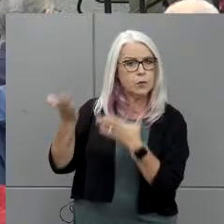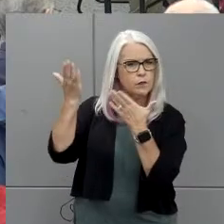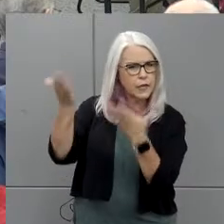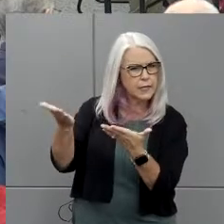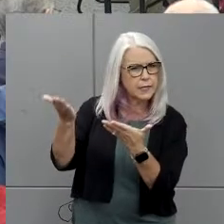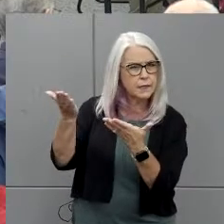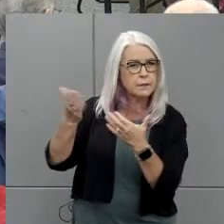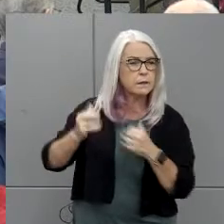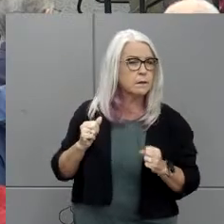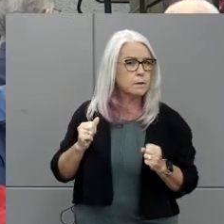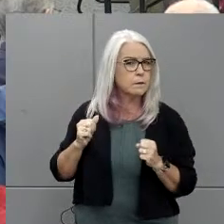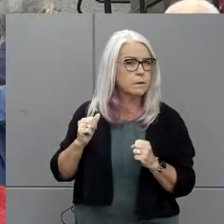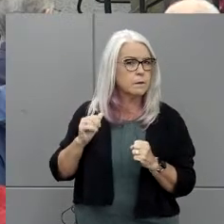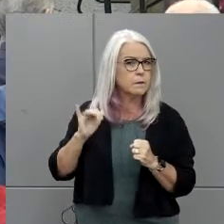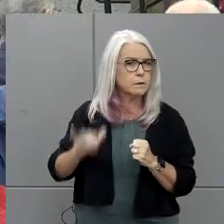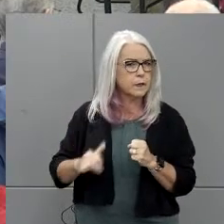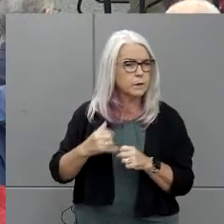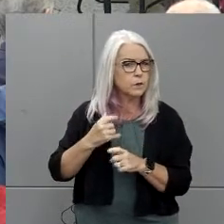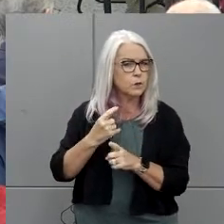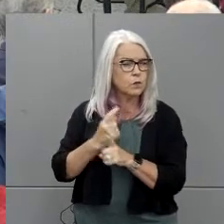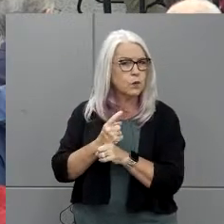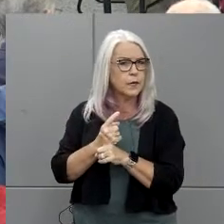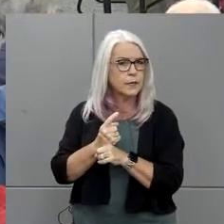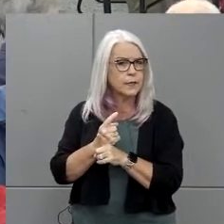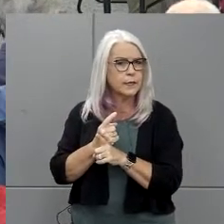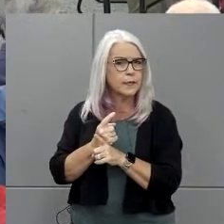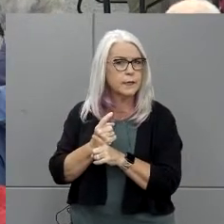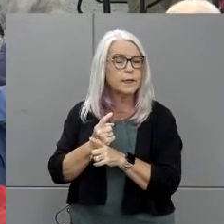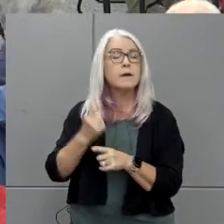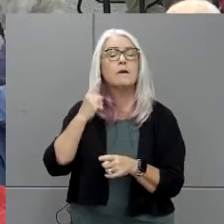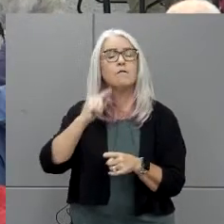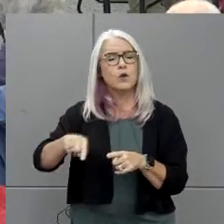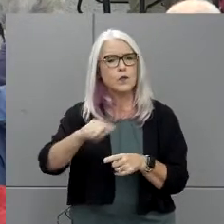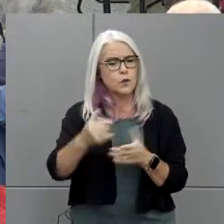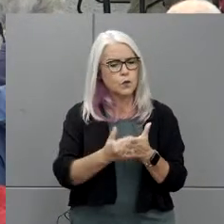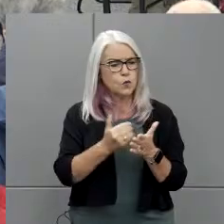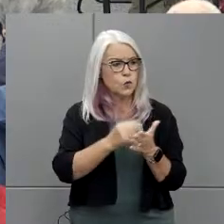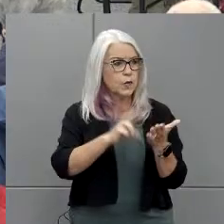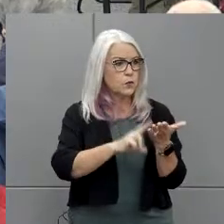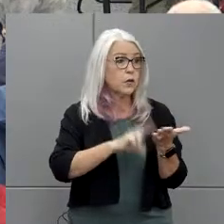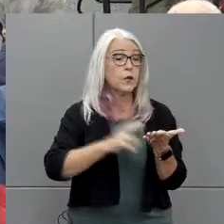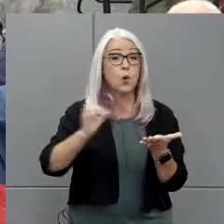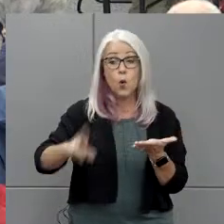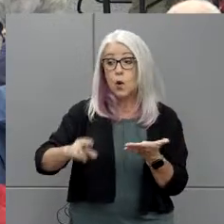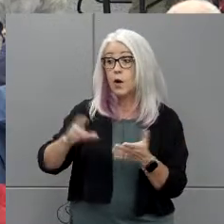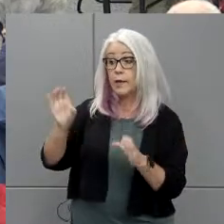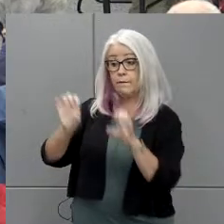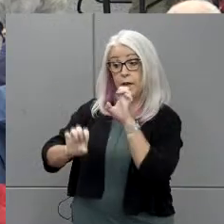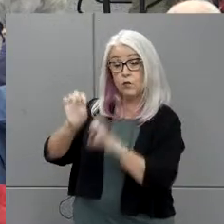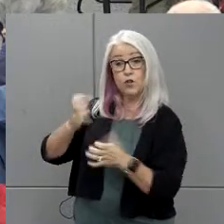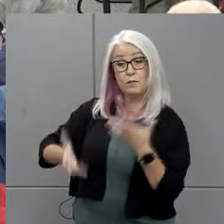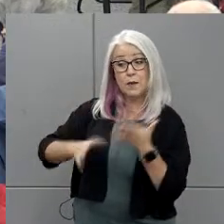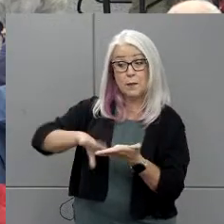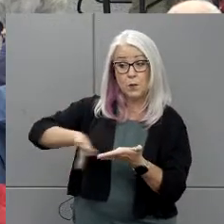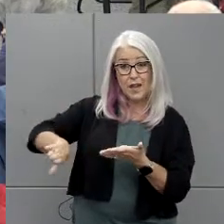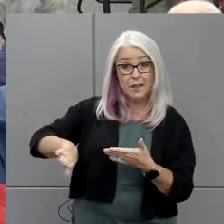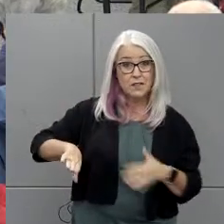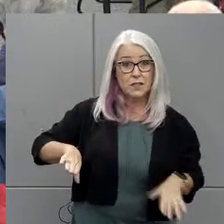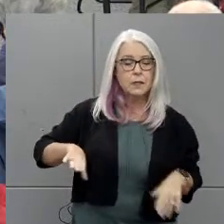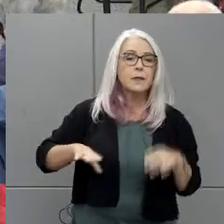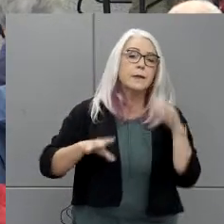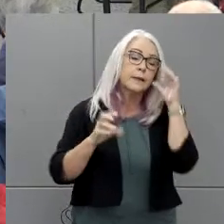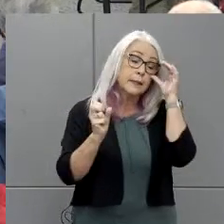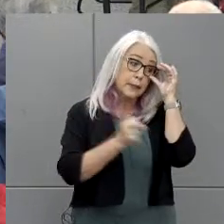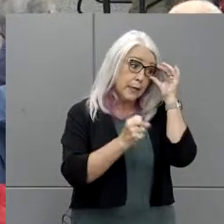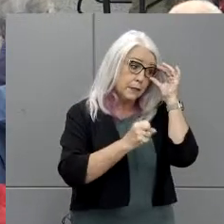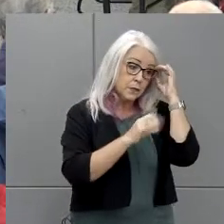provided? That an evaluation may be waived? Yes. That was changed? Yes, all